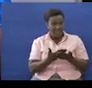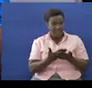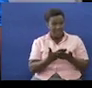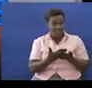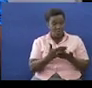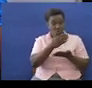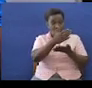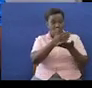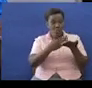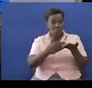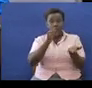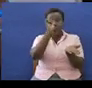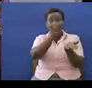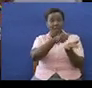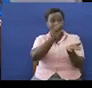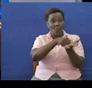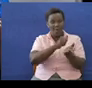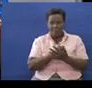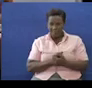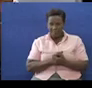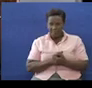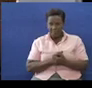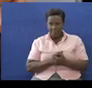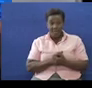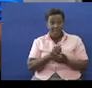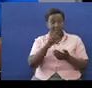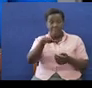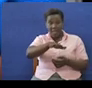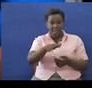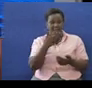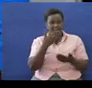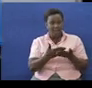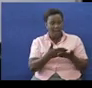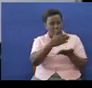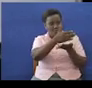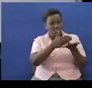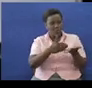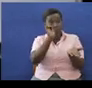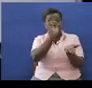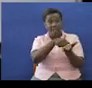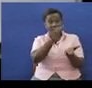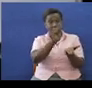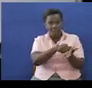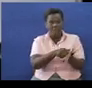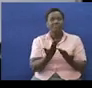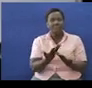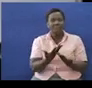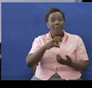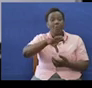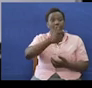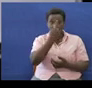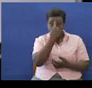example, in semi-arid areas, for example, here in Tanzania, we have